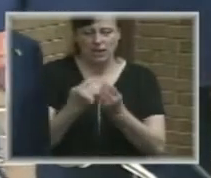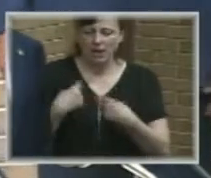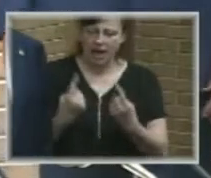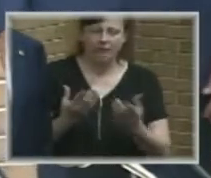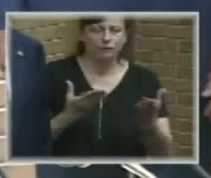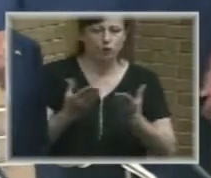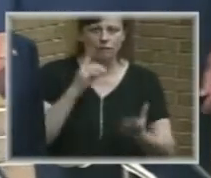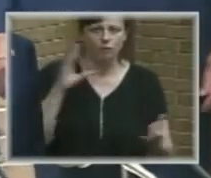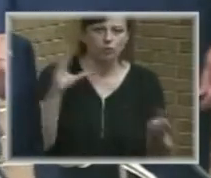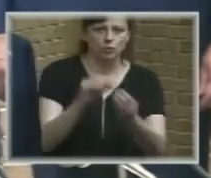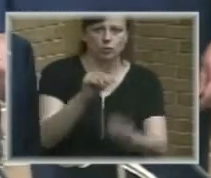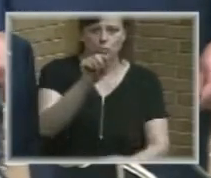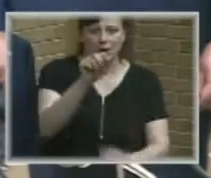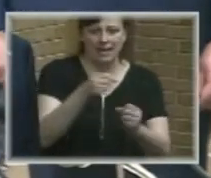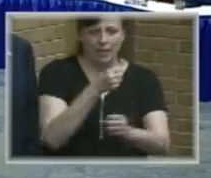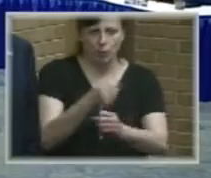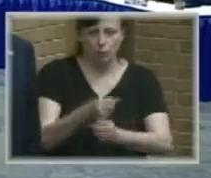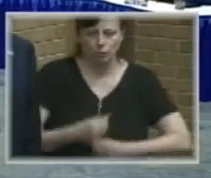past 20 years.